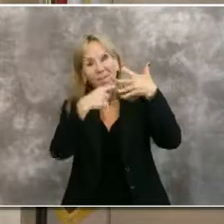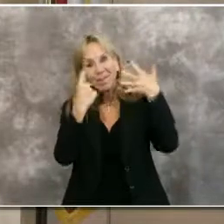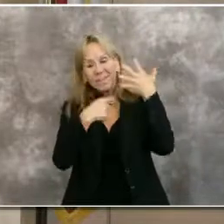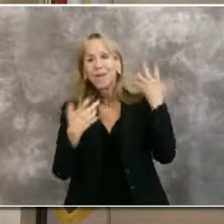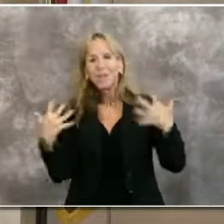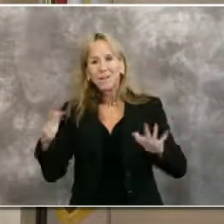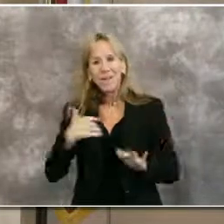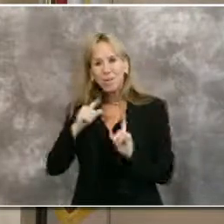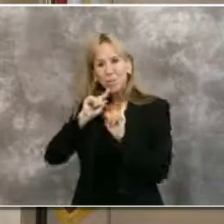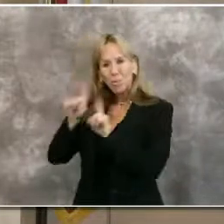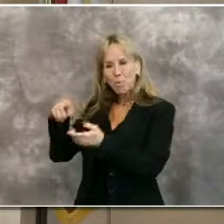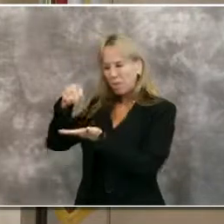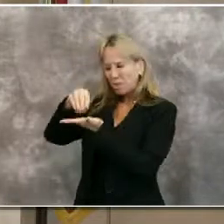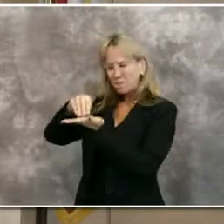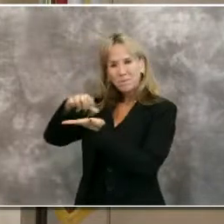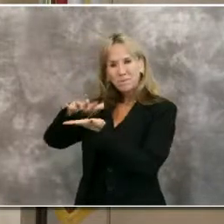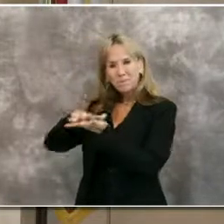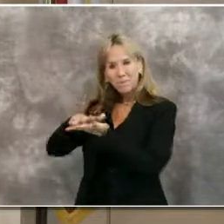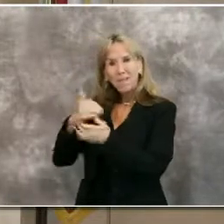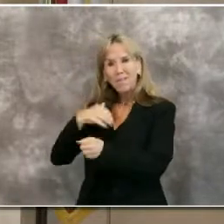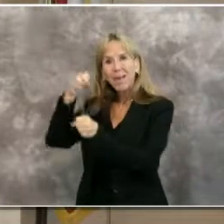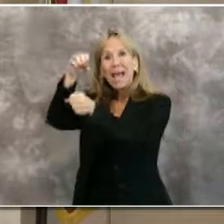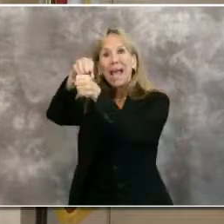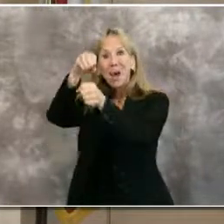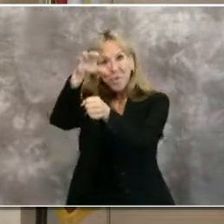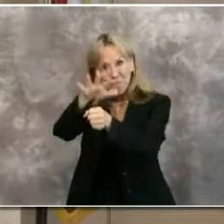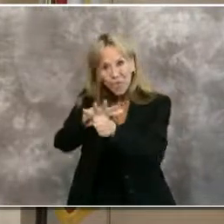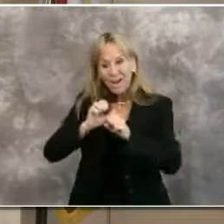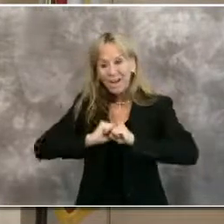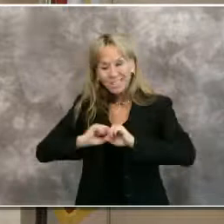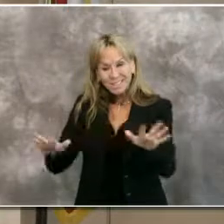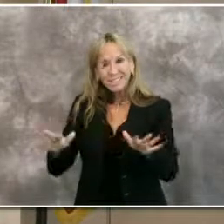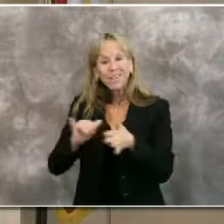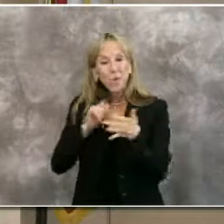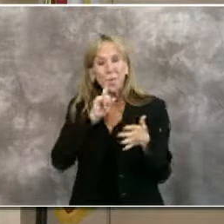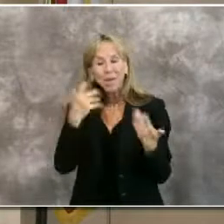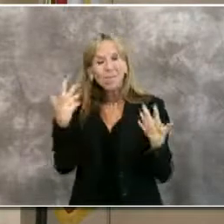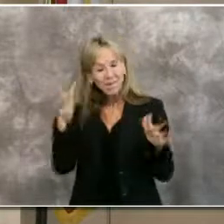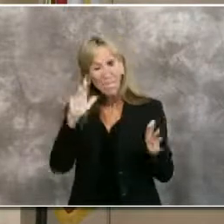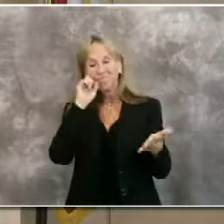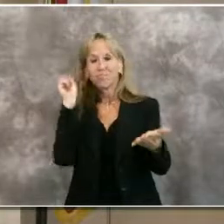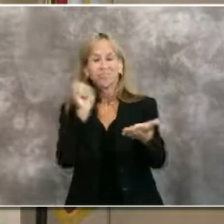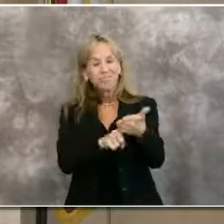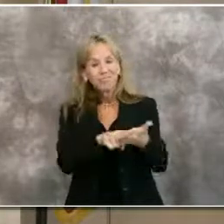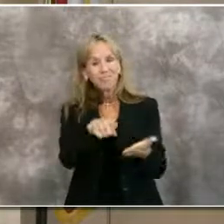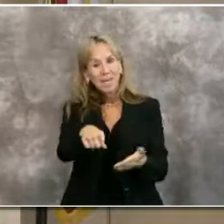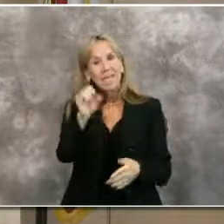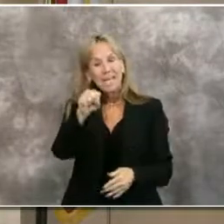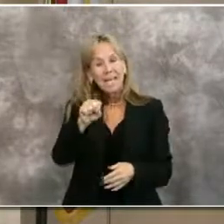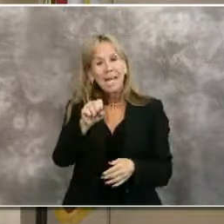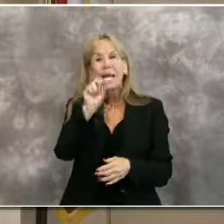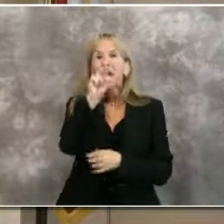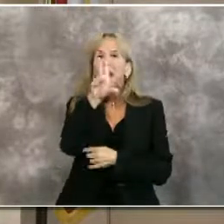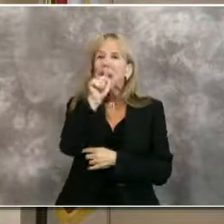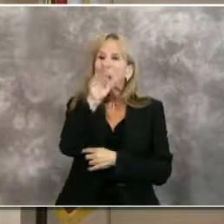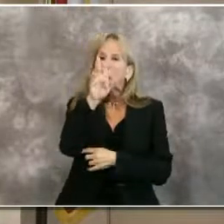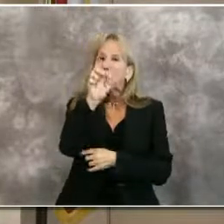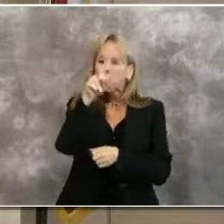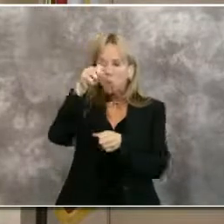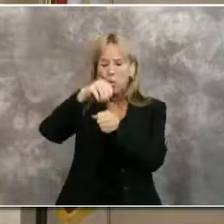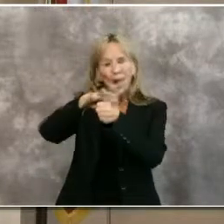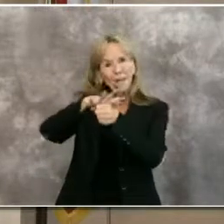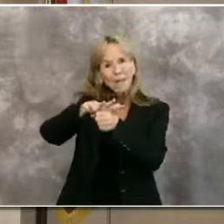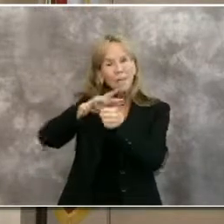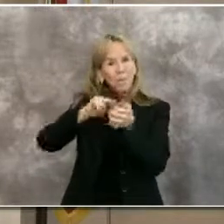outbreaks where those cases have been identified. Outbreaks are when we have a large